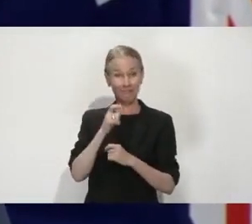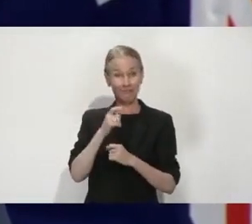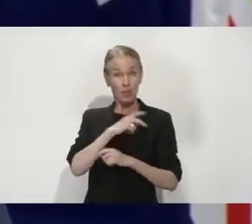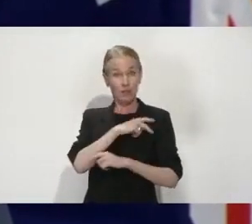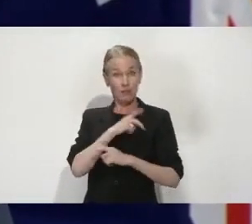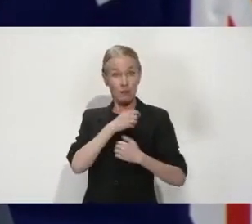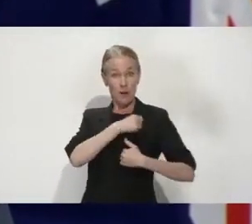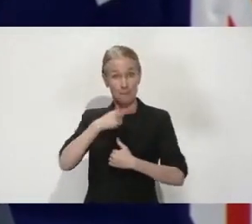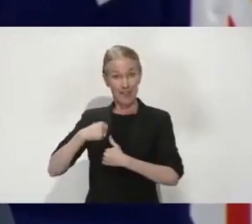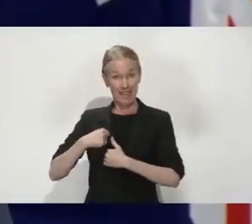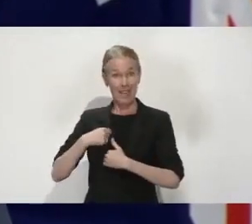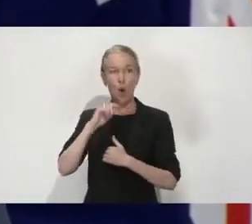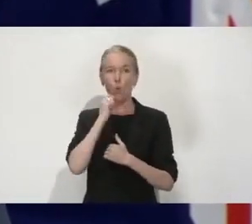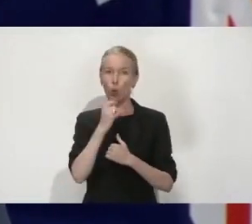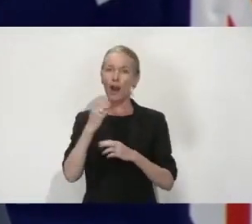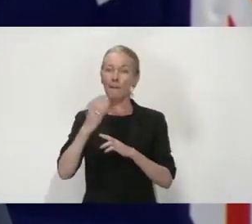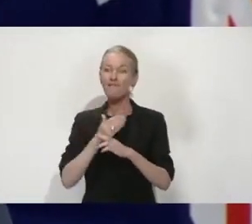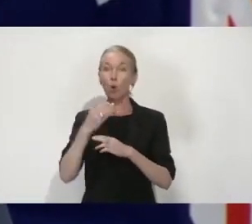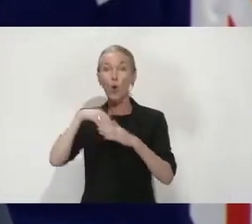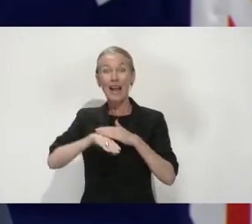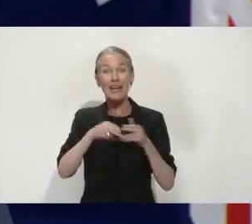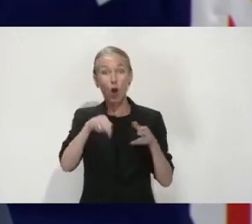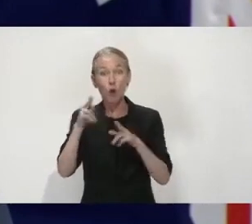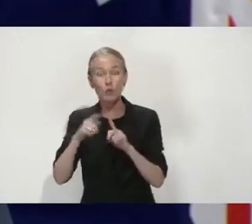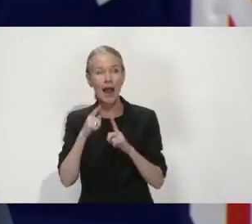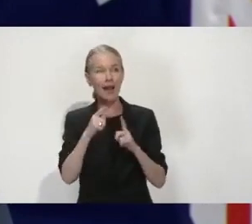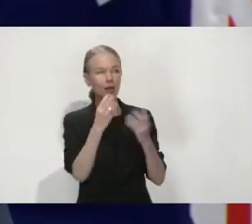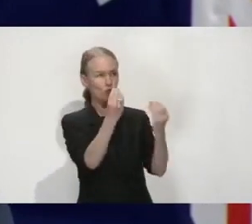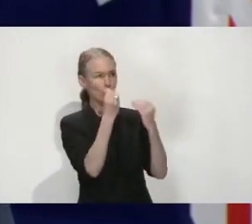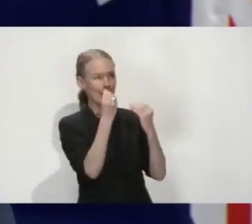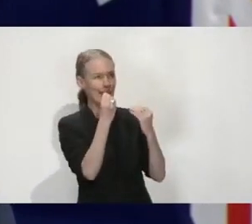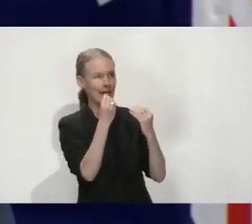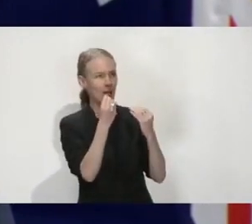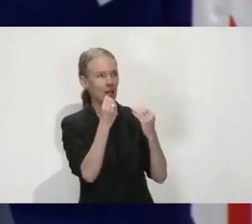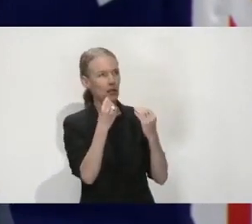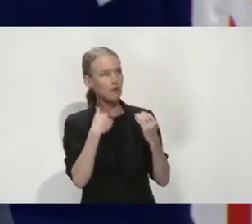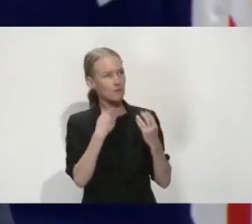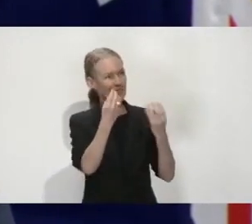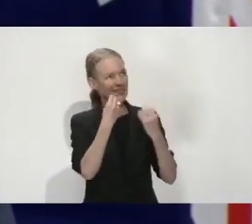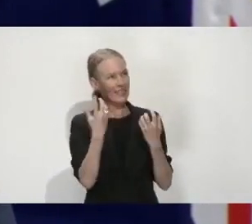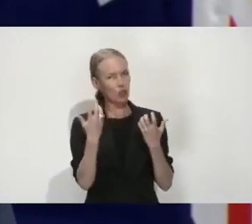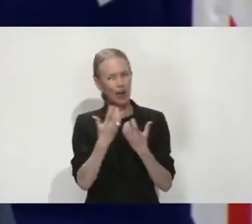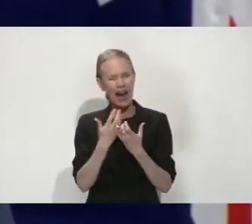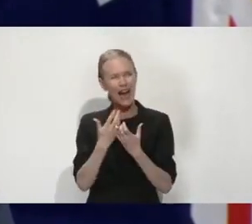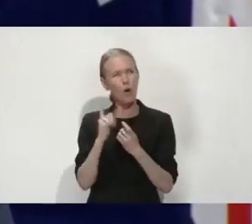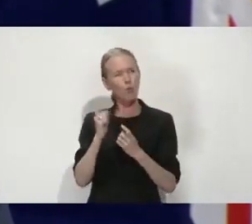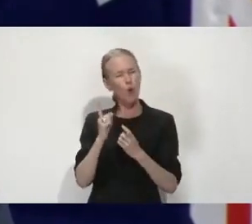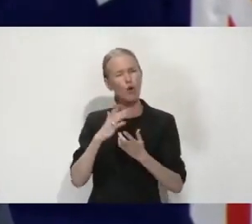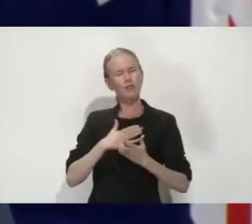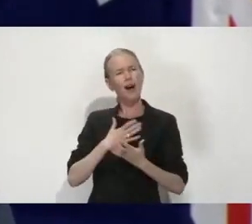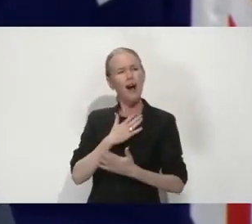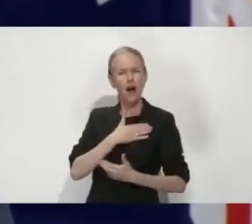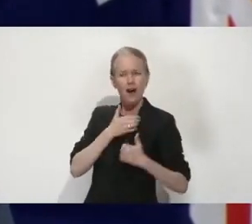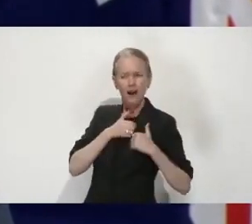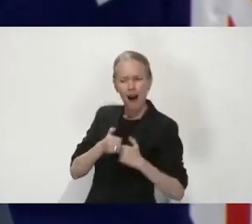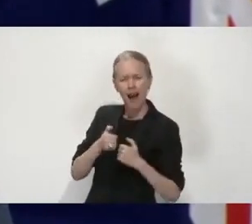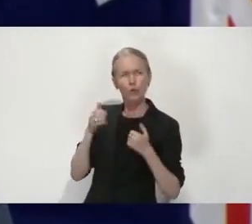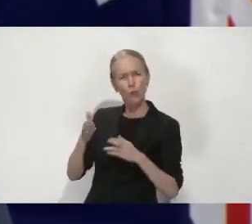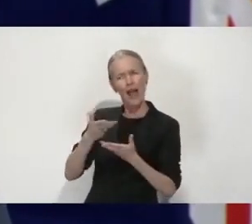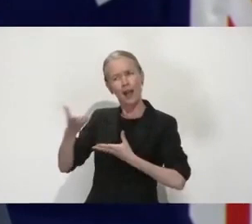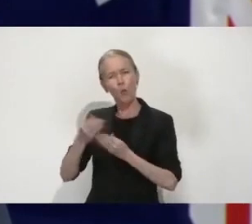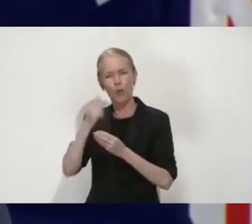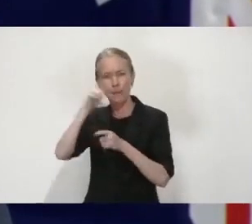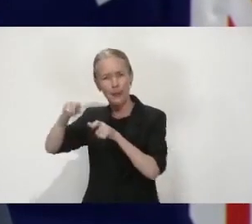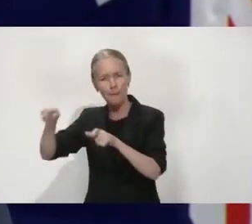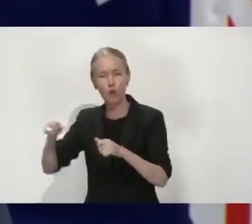covers things such as supporting and acting with empathy, compassion in difficult circumstances, appropriate conduct and legal